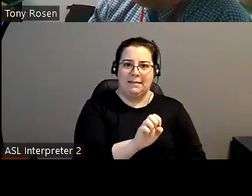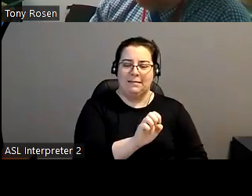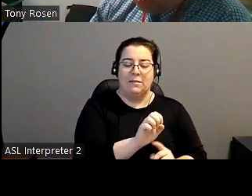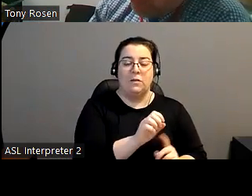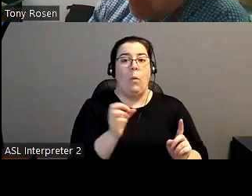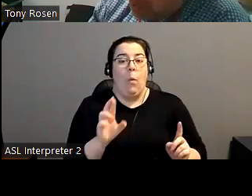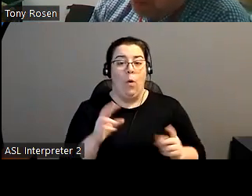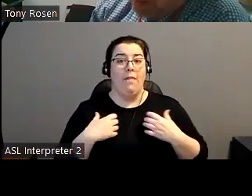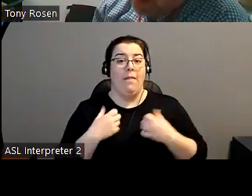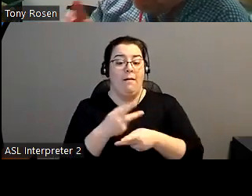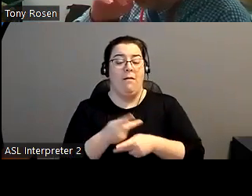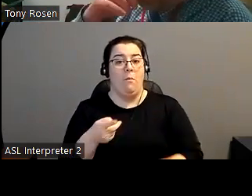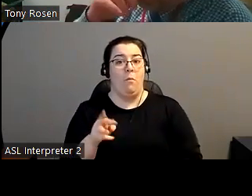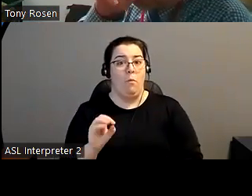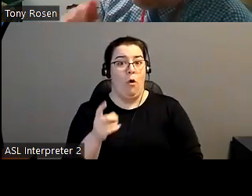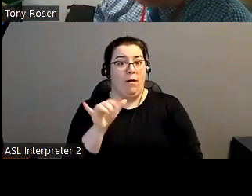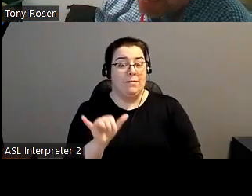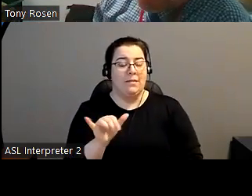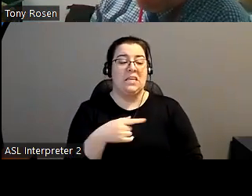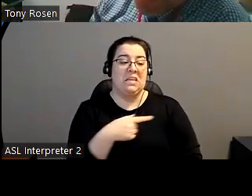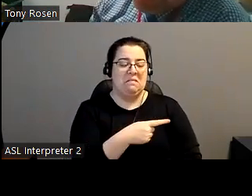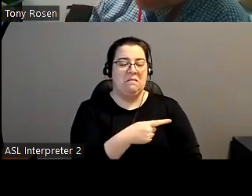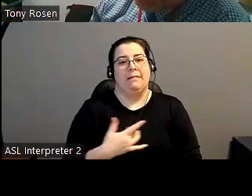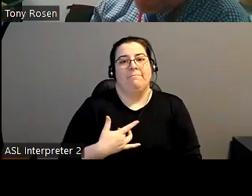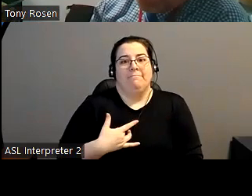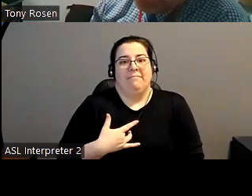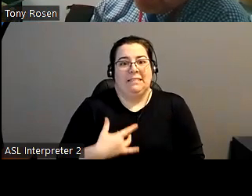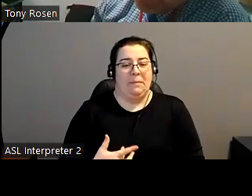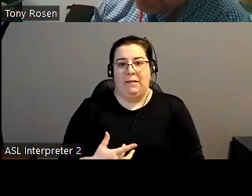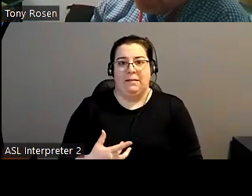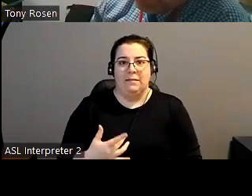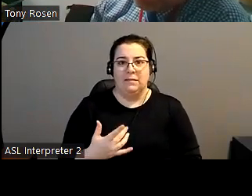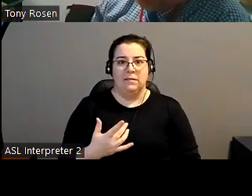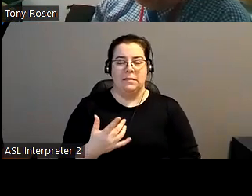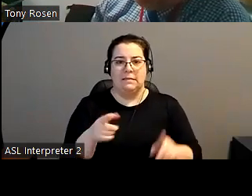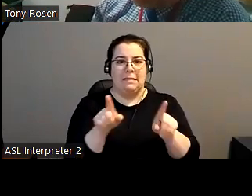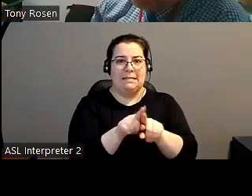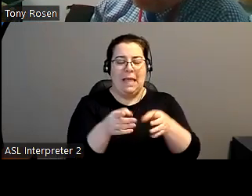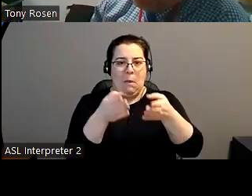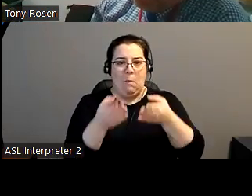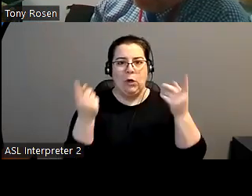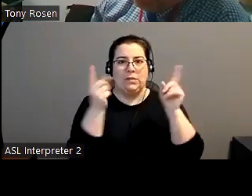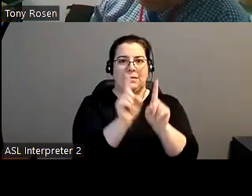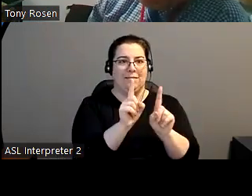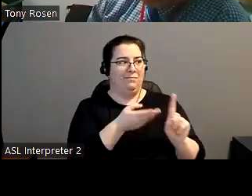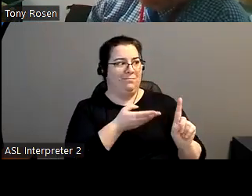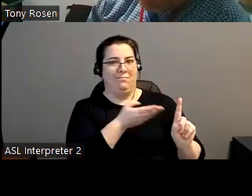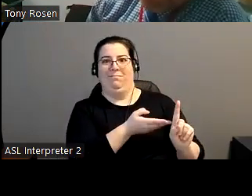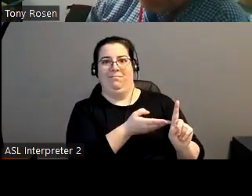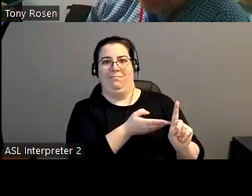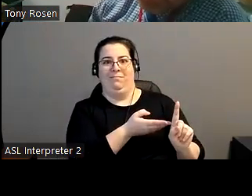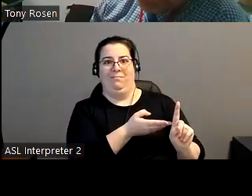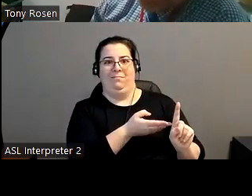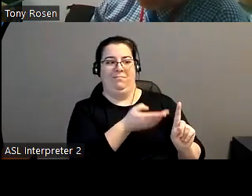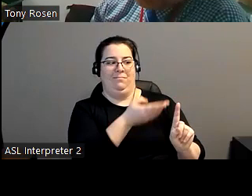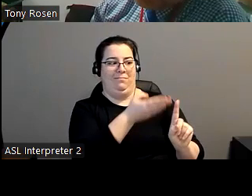fact, often the person standing next to the patient telling us what they think we